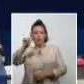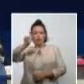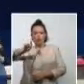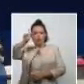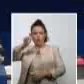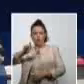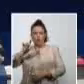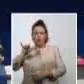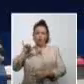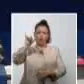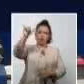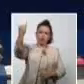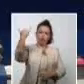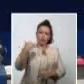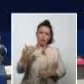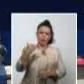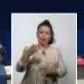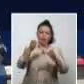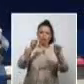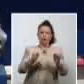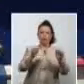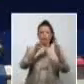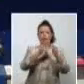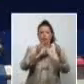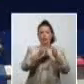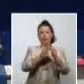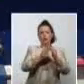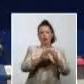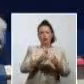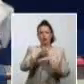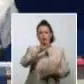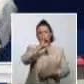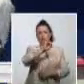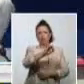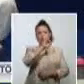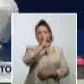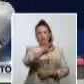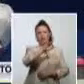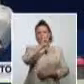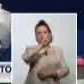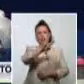3,546. 53 patients are under surveillance.